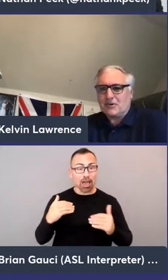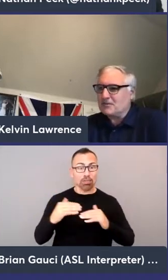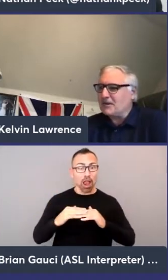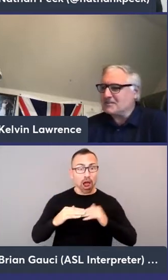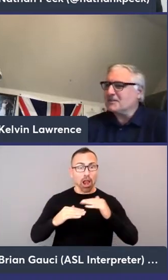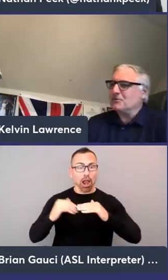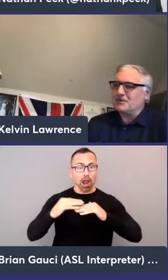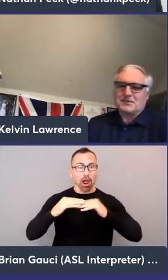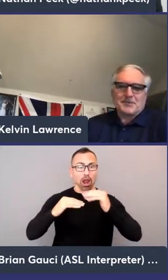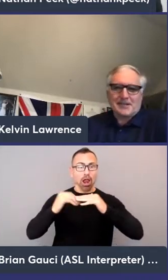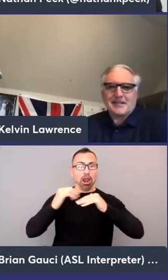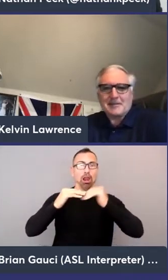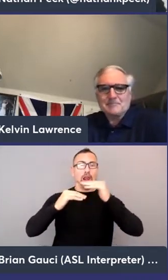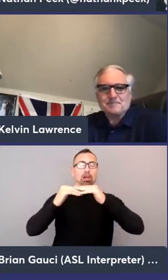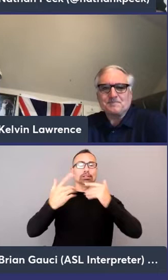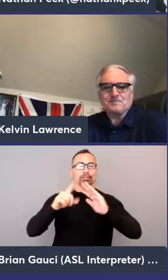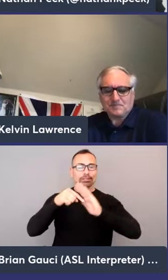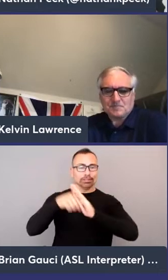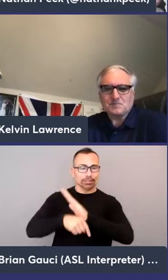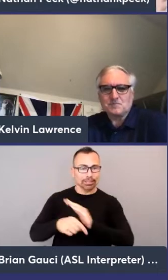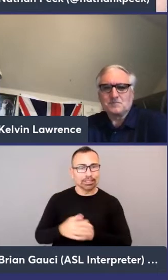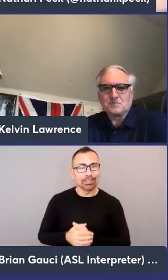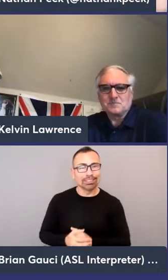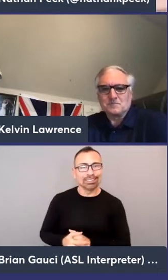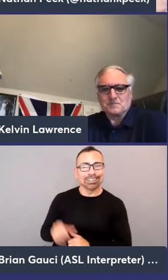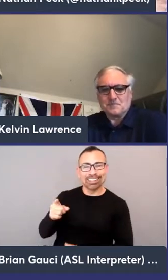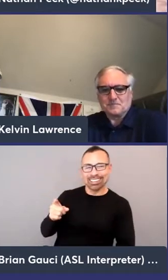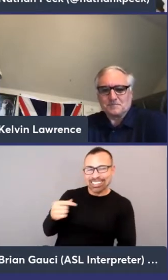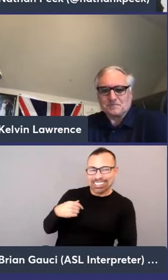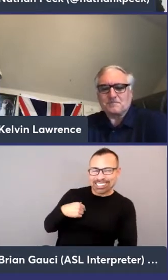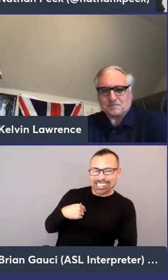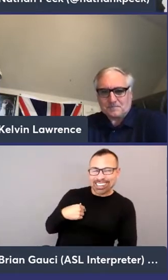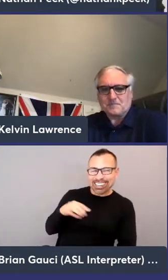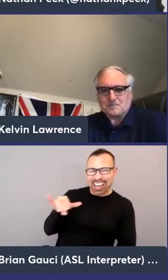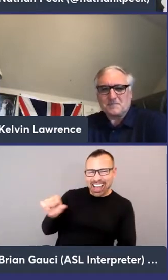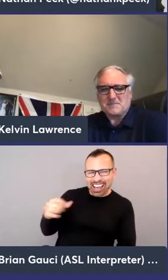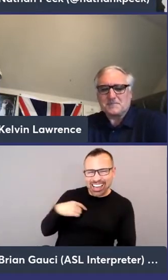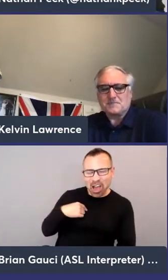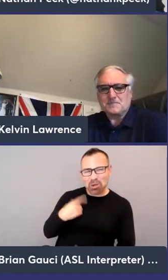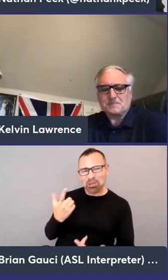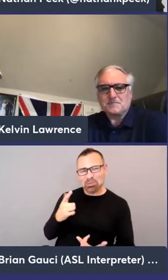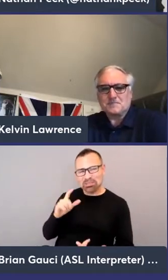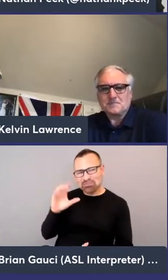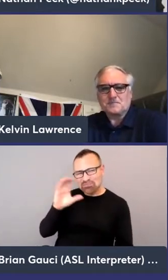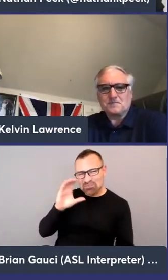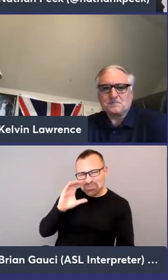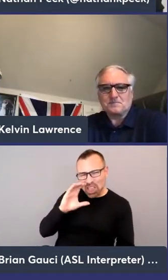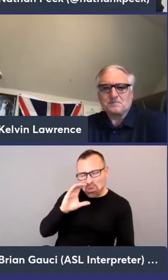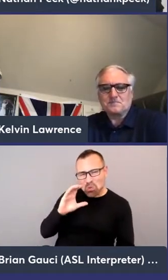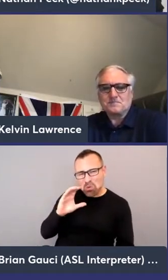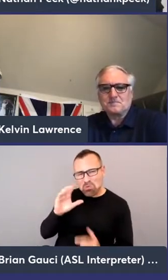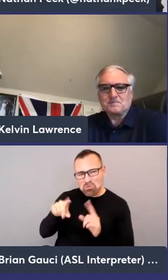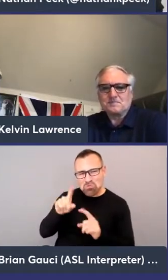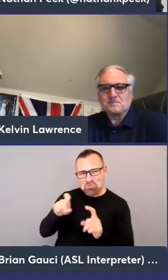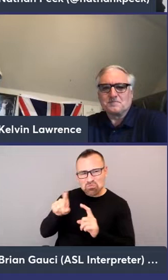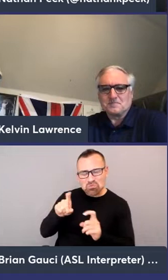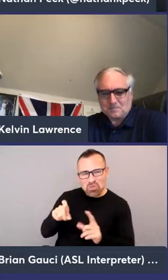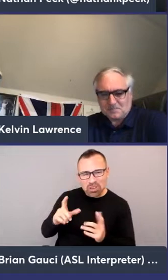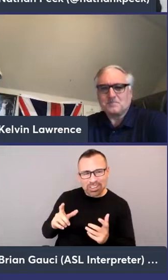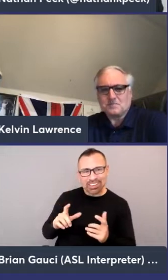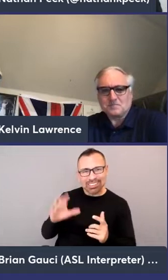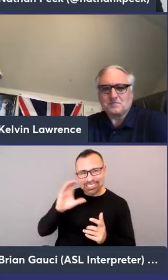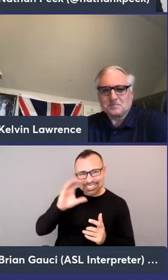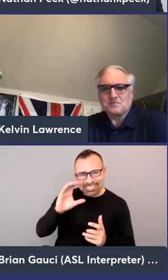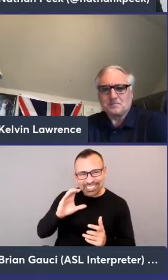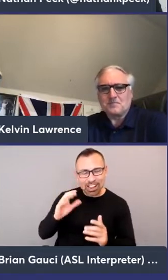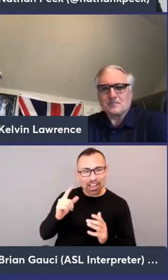I was to do that as a DynamoDB query, I would probably be scanning through and fetching out, maybe potentially thousands and thousands of